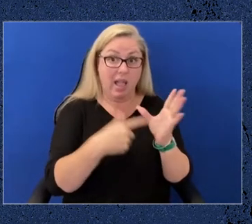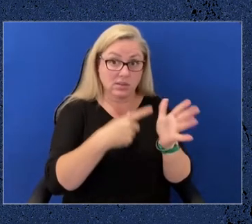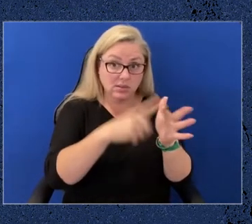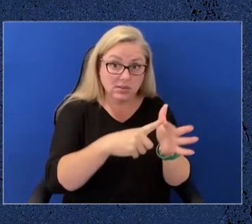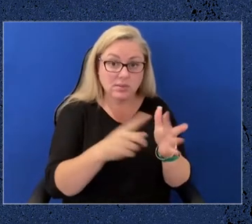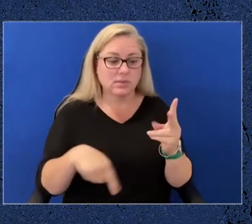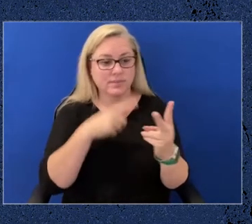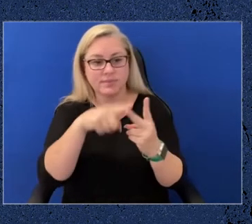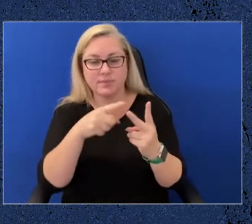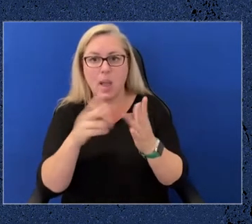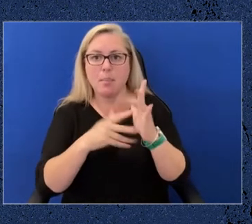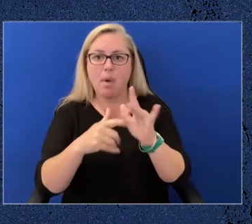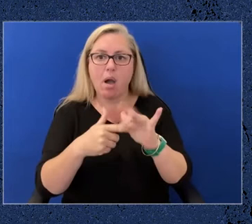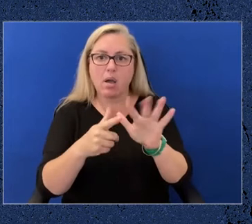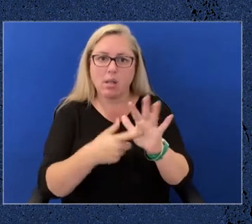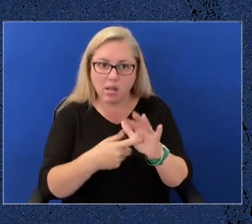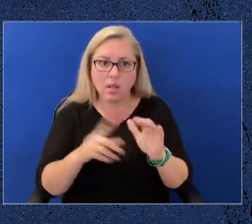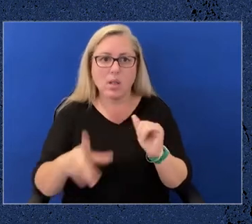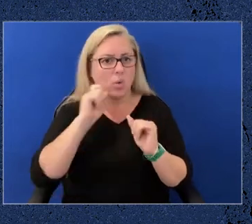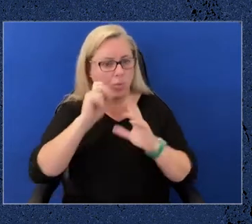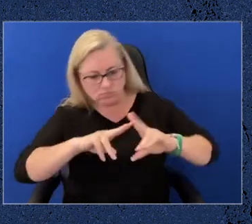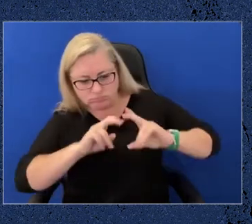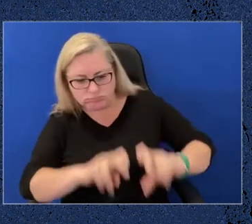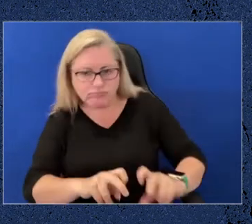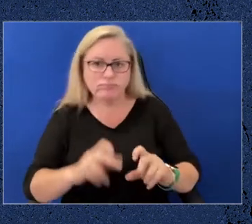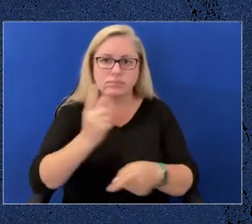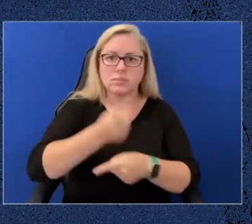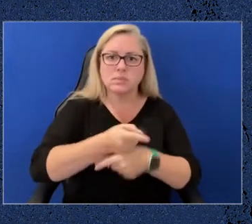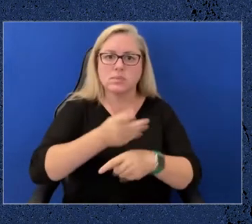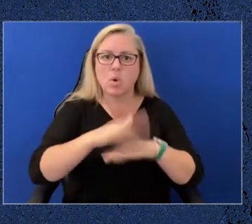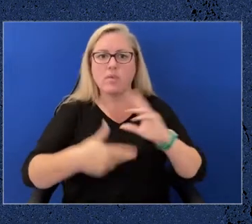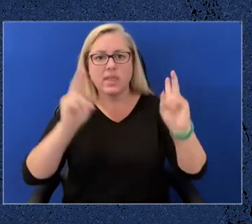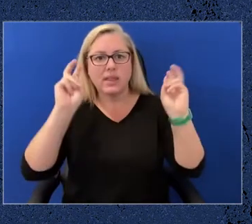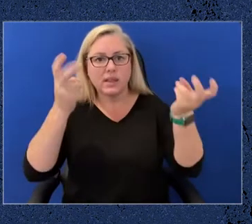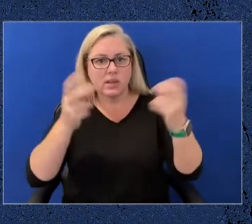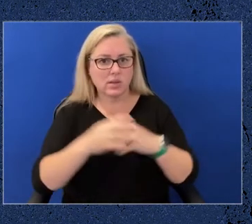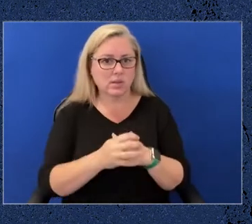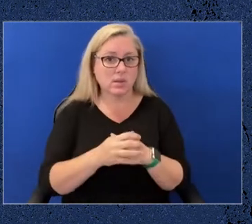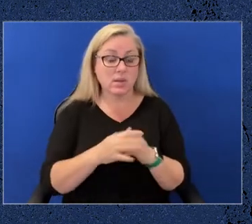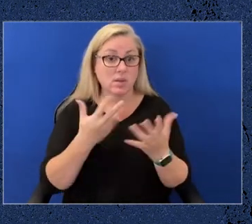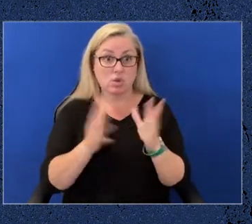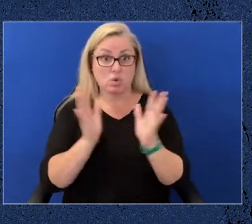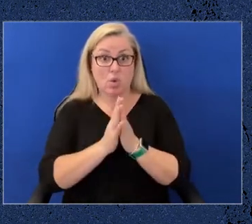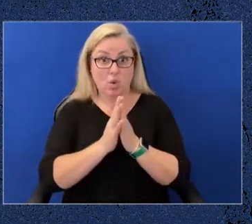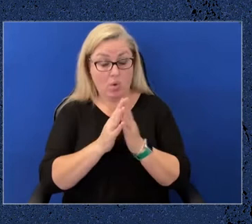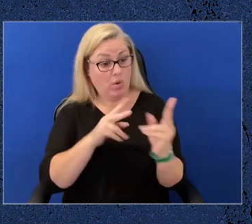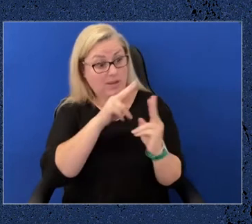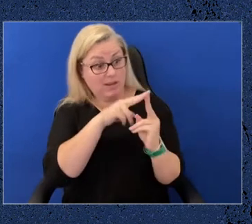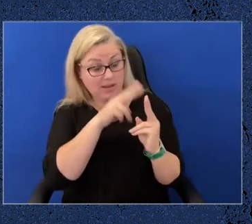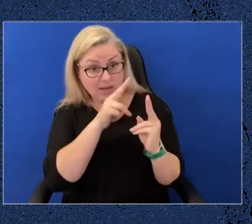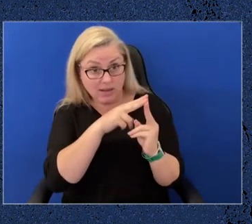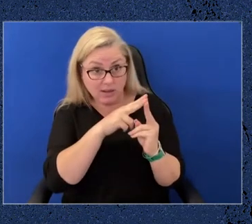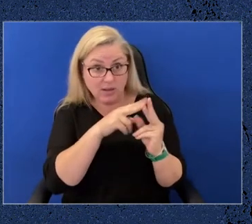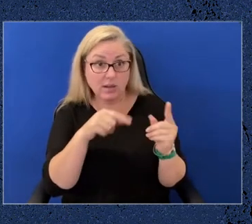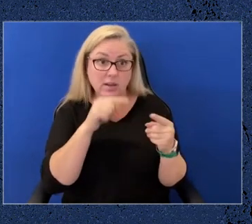will explore this very topic. Our two speakers strike a balance between gaining